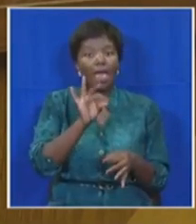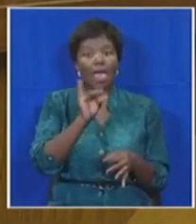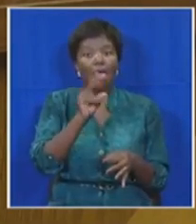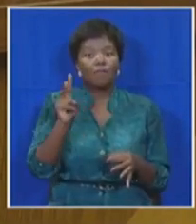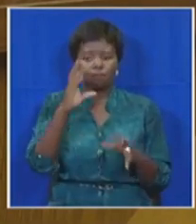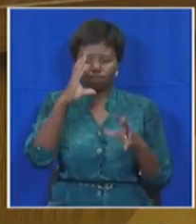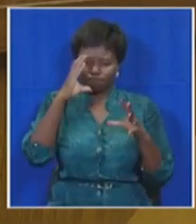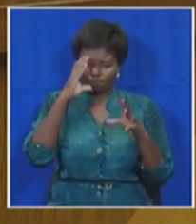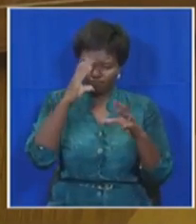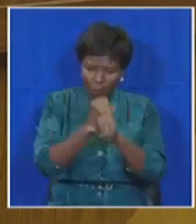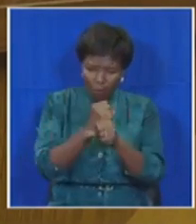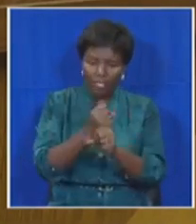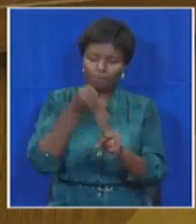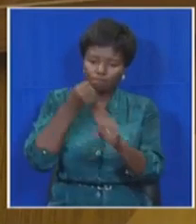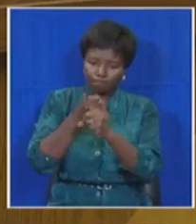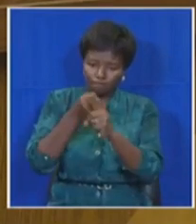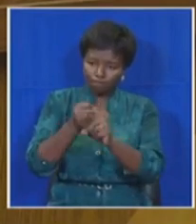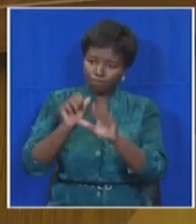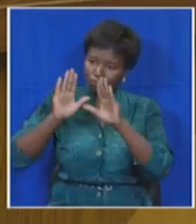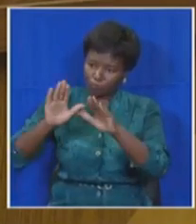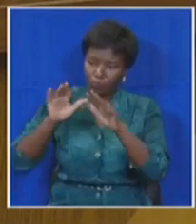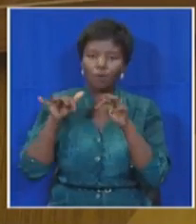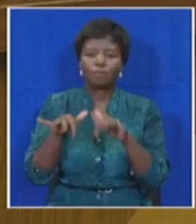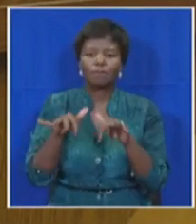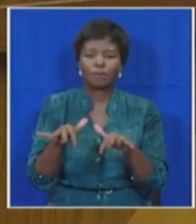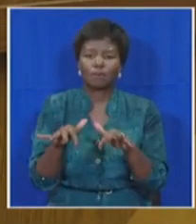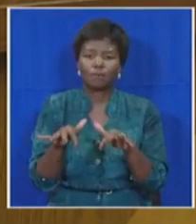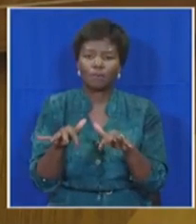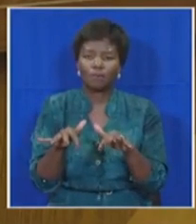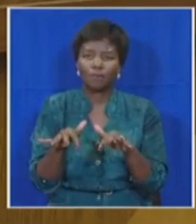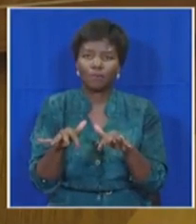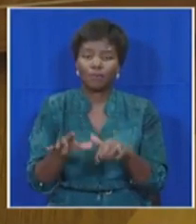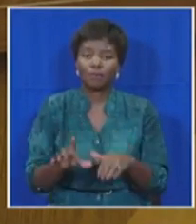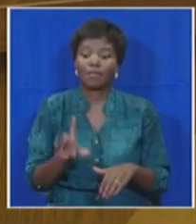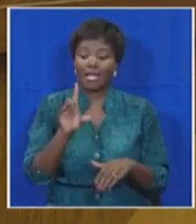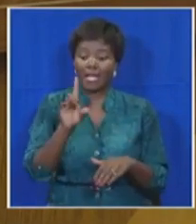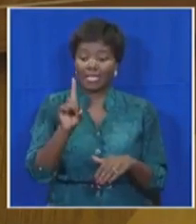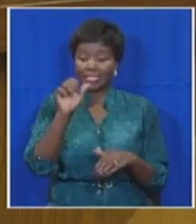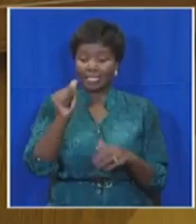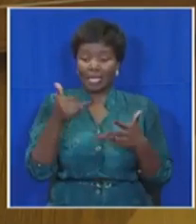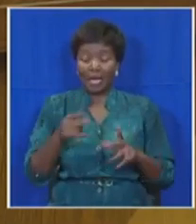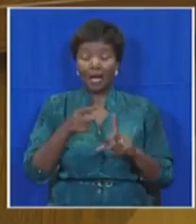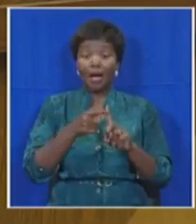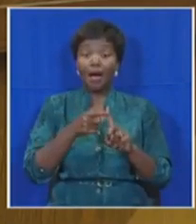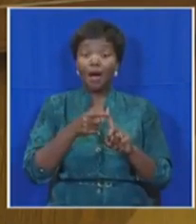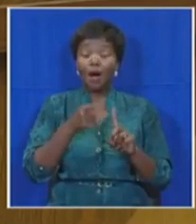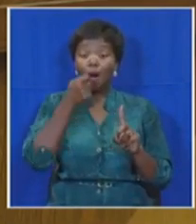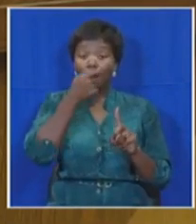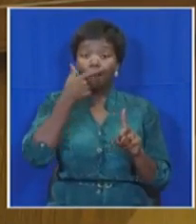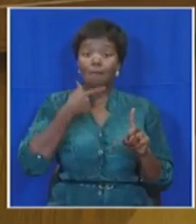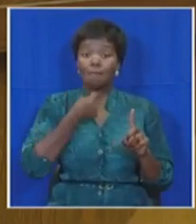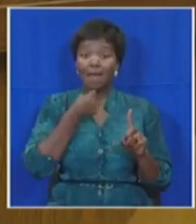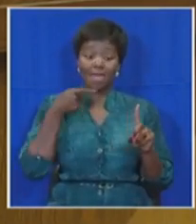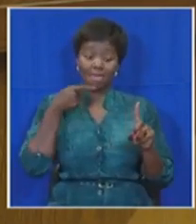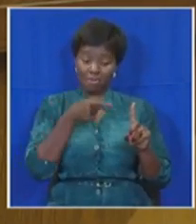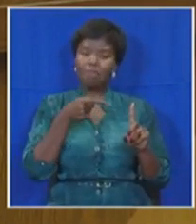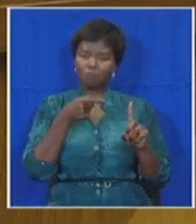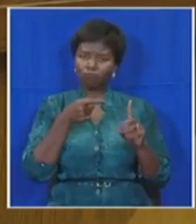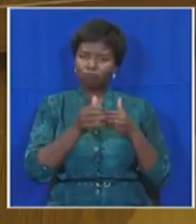about fighting your corner. The DA under Musi Maimane is that party.